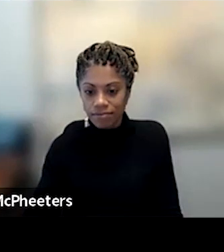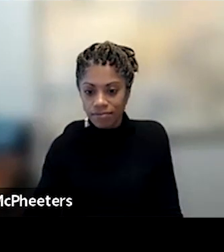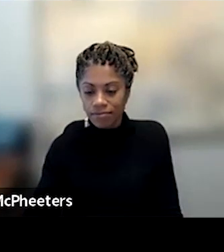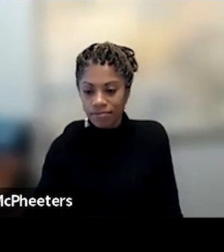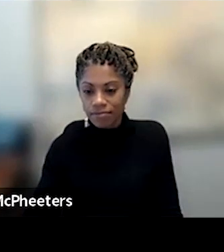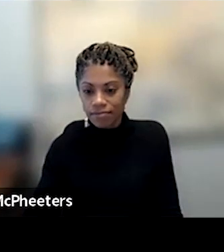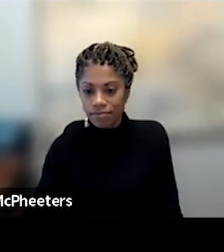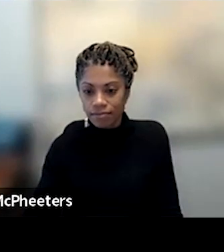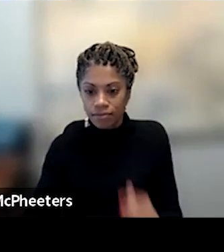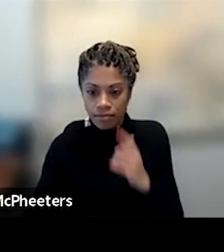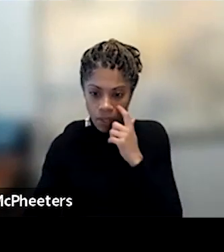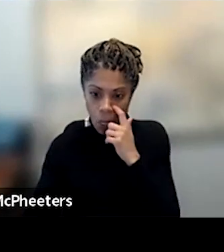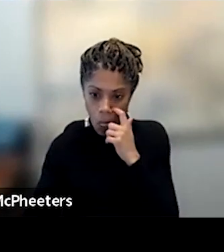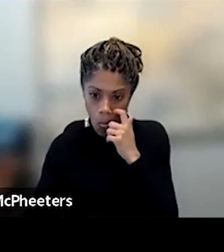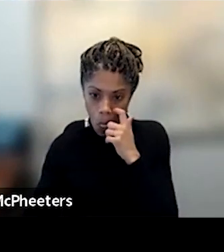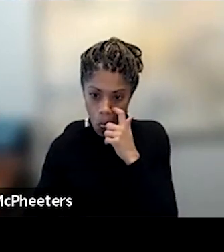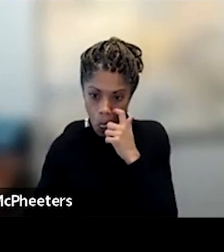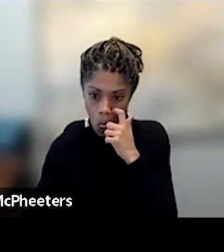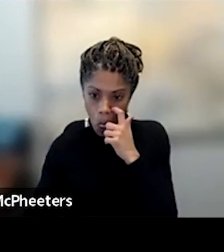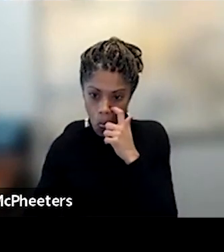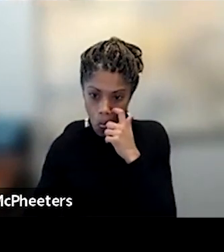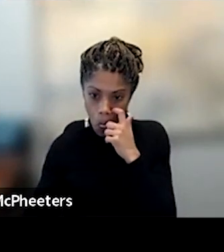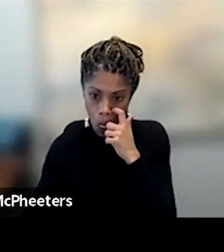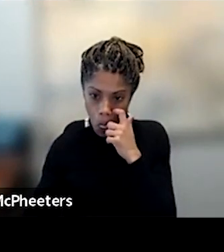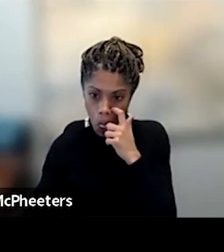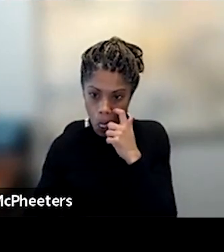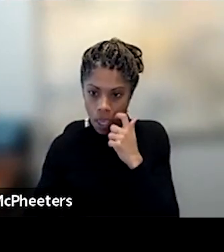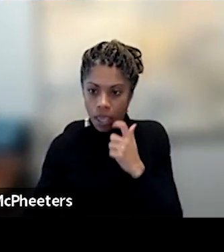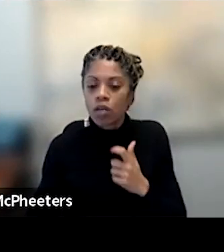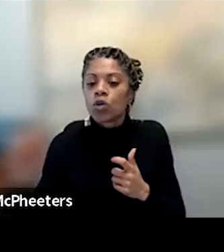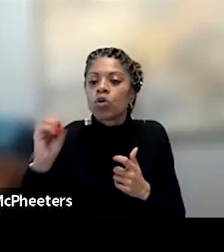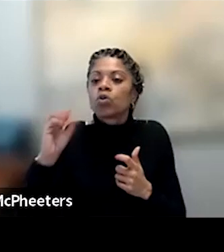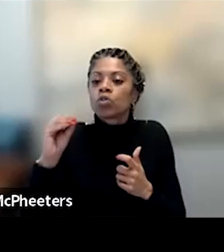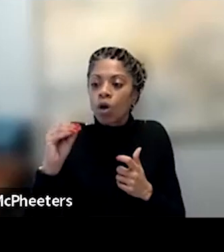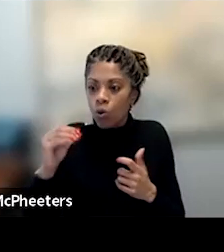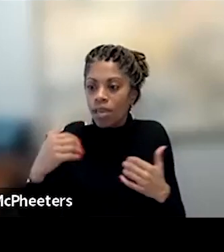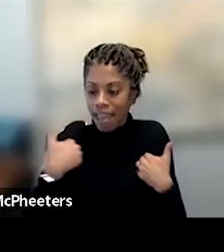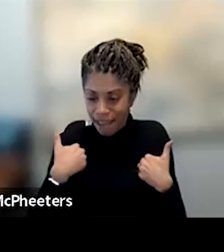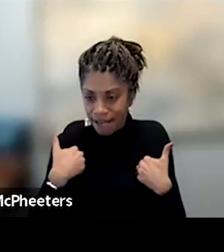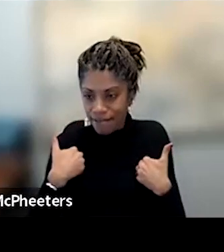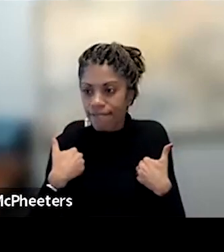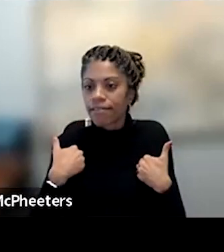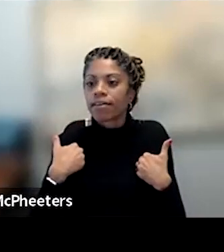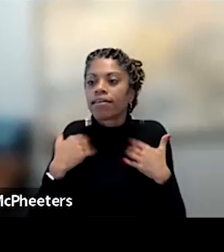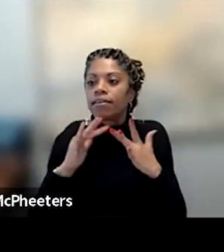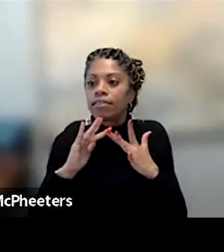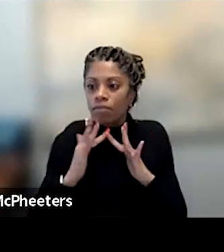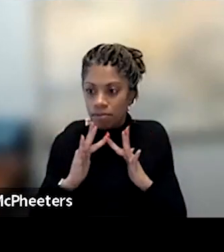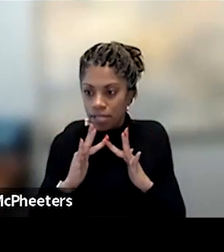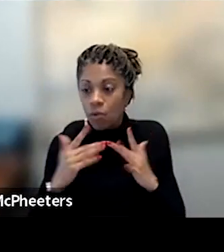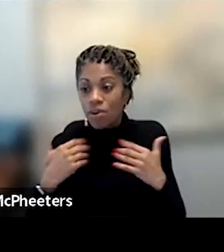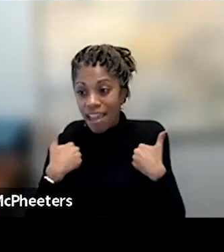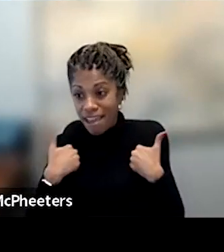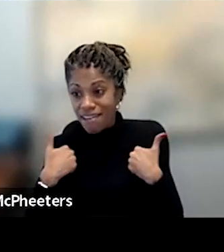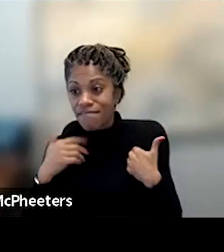to you first. I mean, I want to talk about, you know, we have the website, we have the tool, but the real question is like, how do